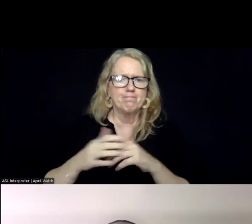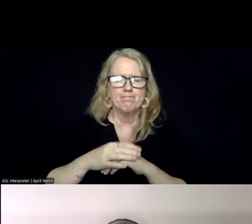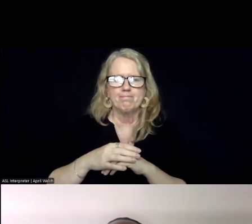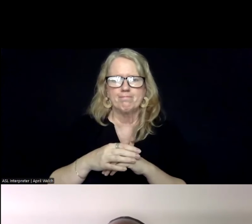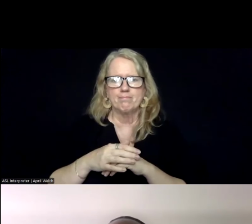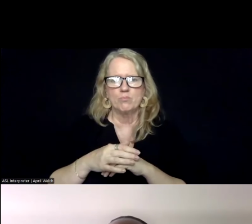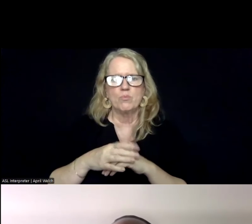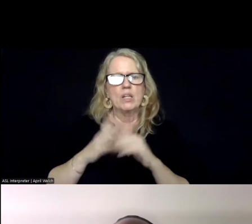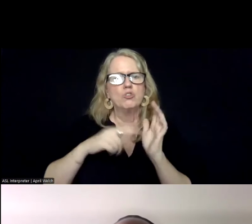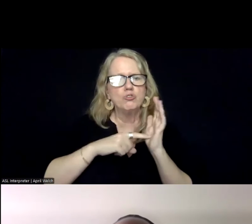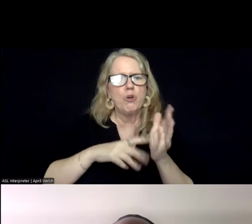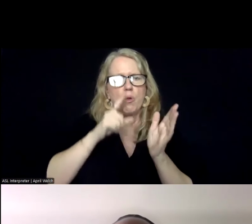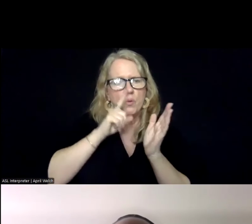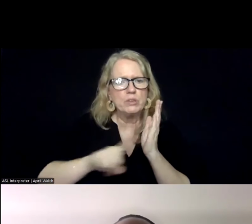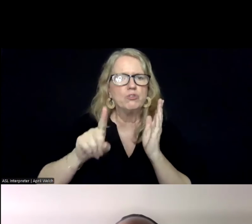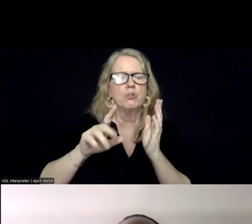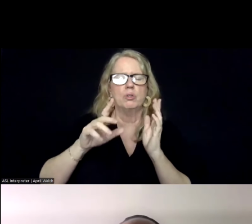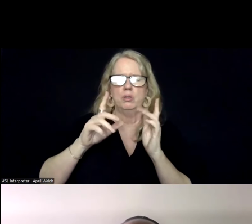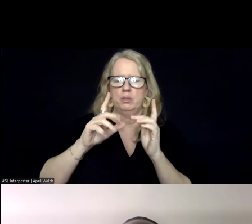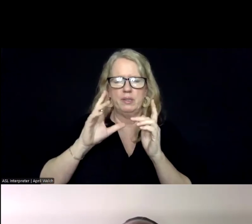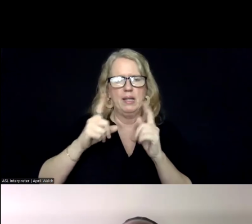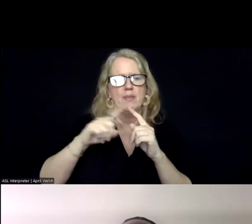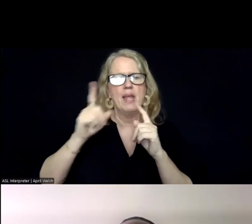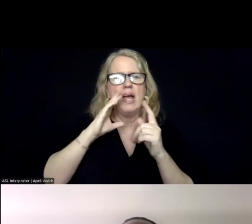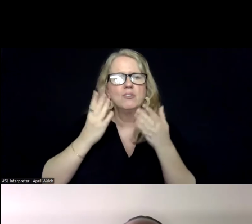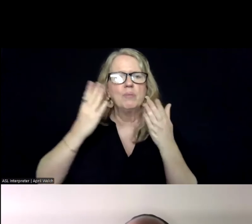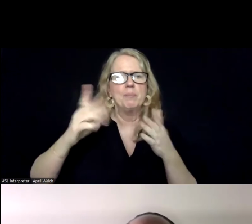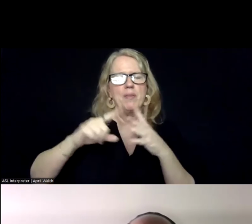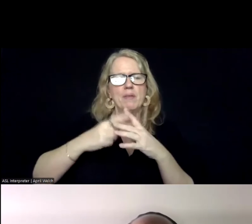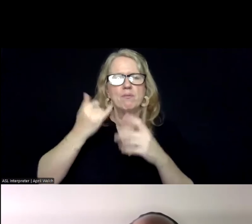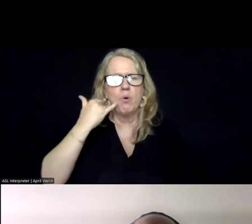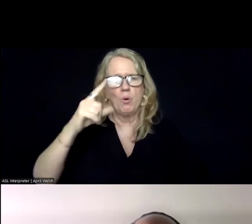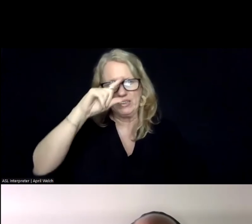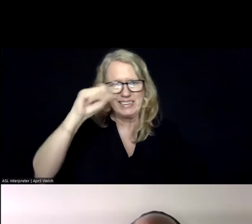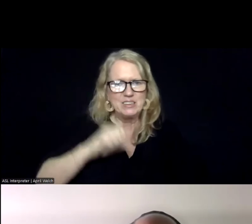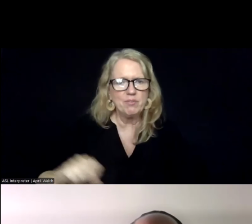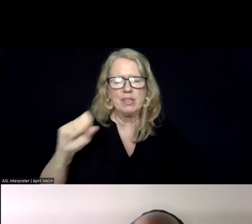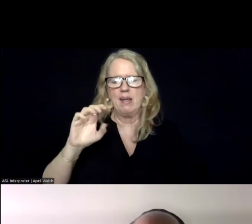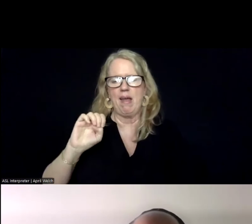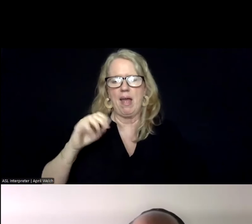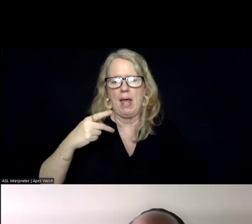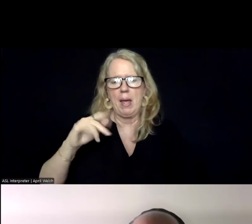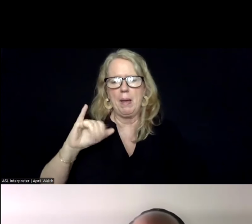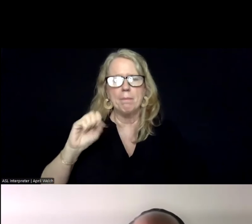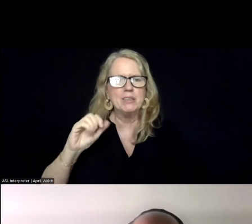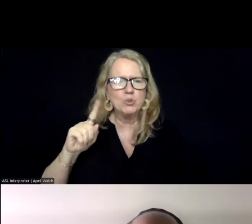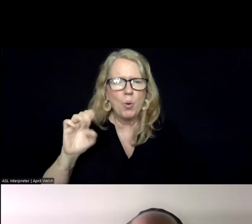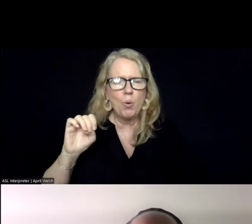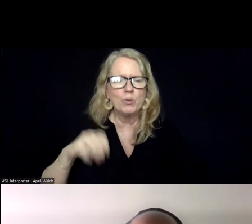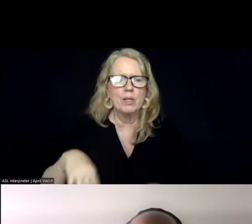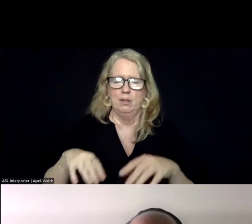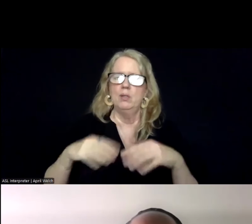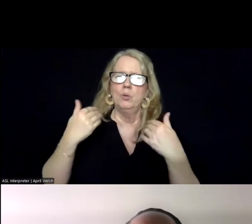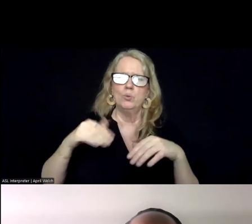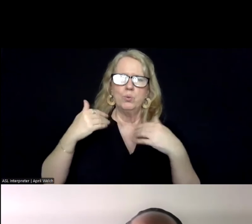the research to science, that the RAISE, the Recovery After Initial Schizophrenia Episode, is a